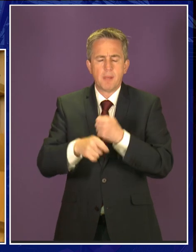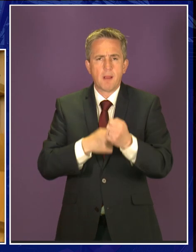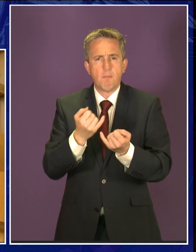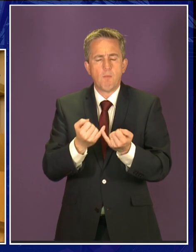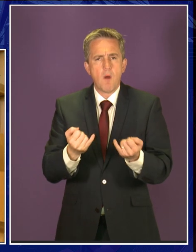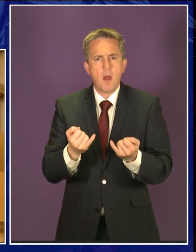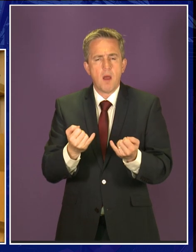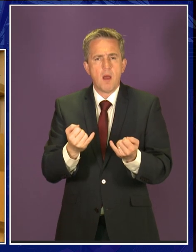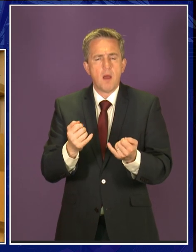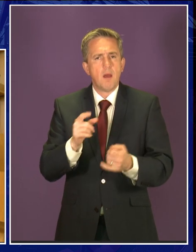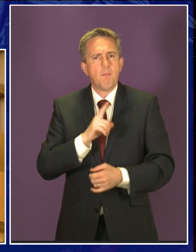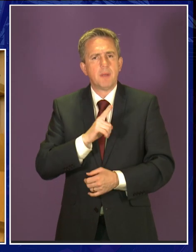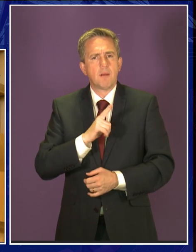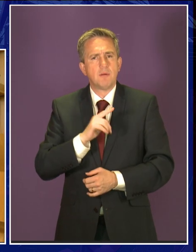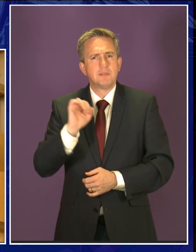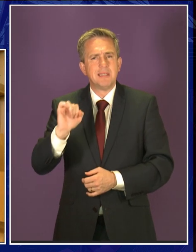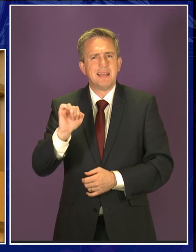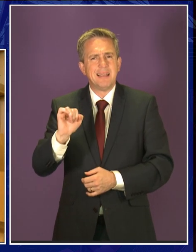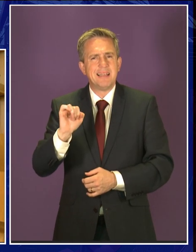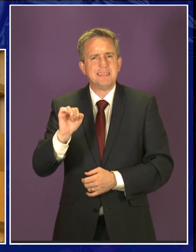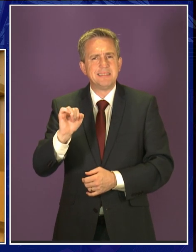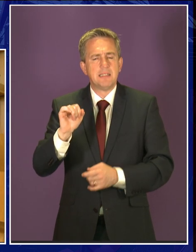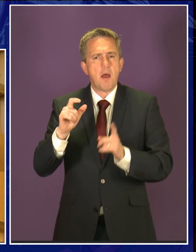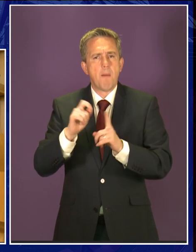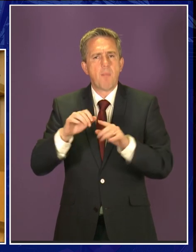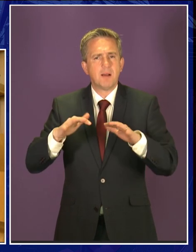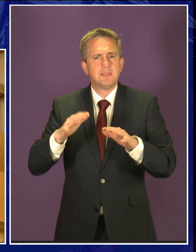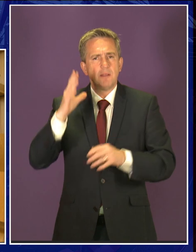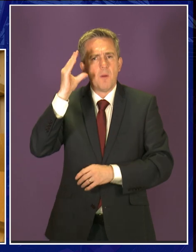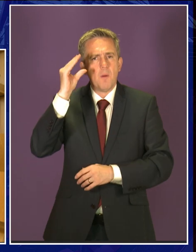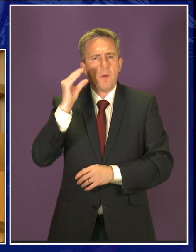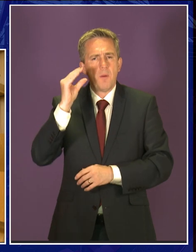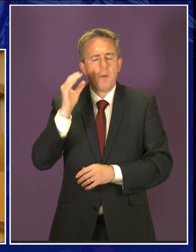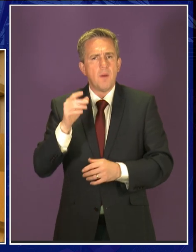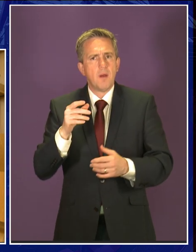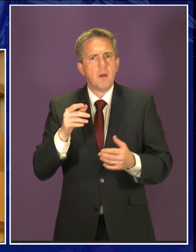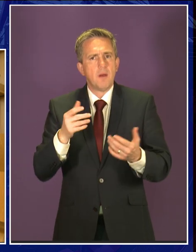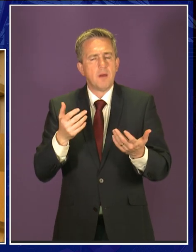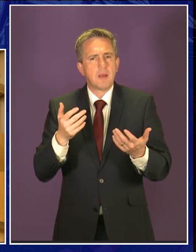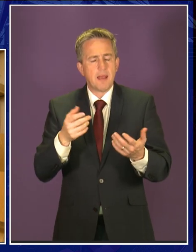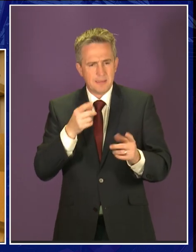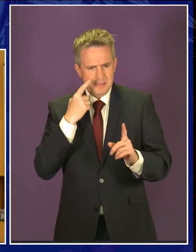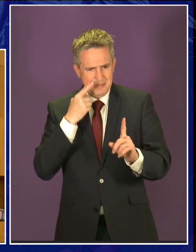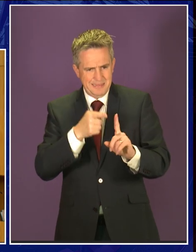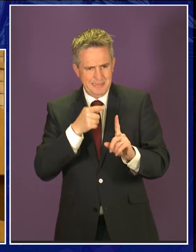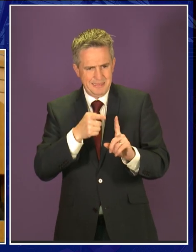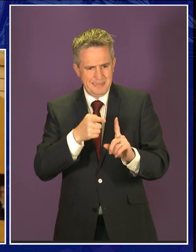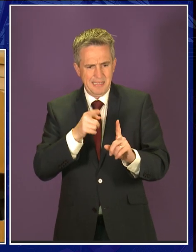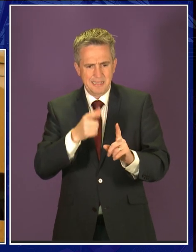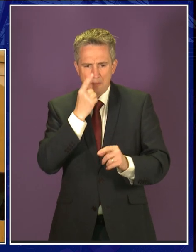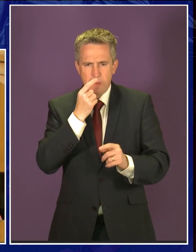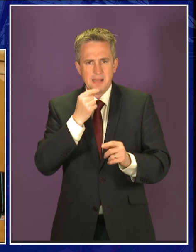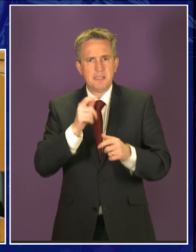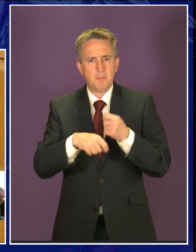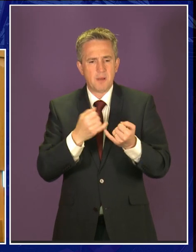patient? You can hear the signature sign of Parkinson's better than a neurologist can tell you by looking at the motor symptoms. And in